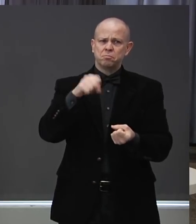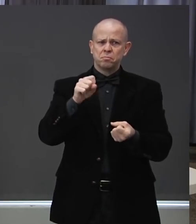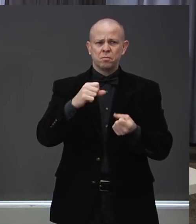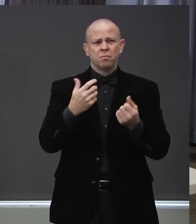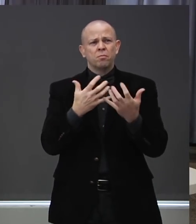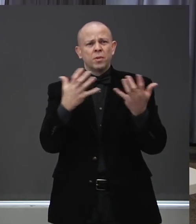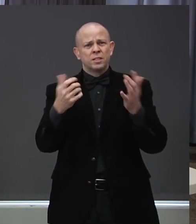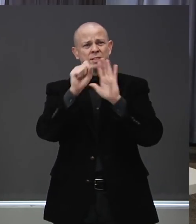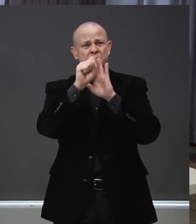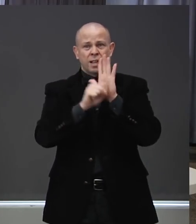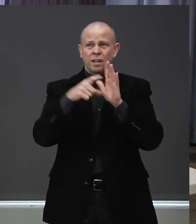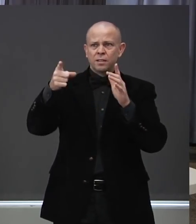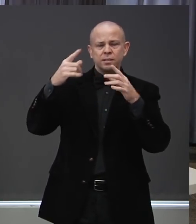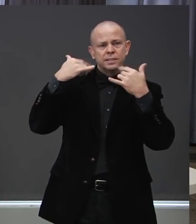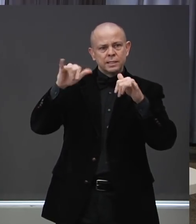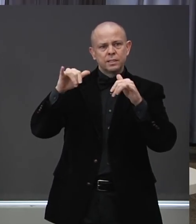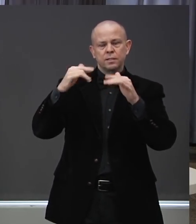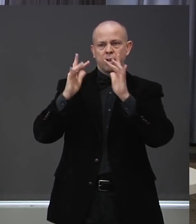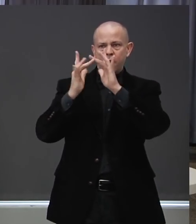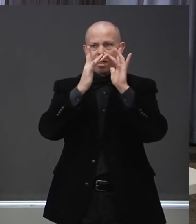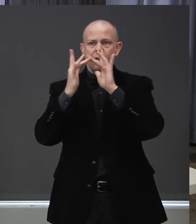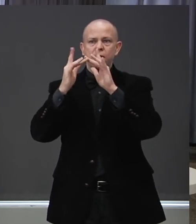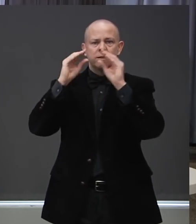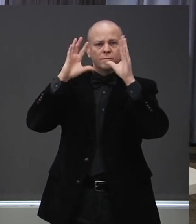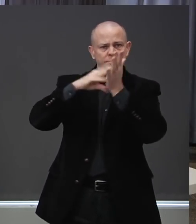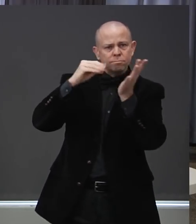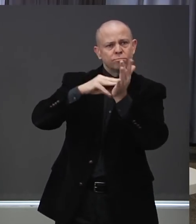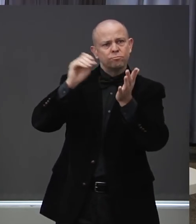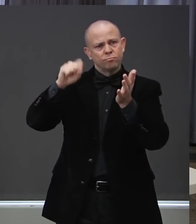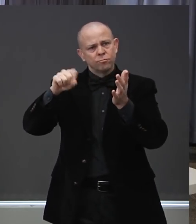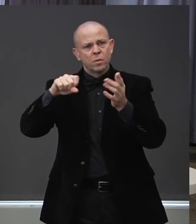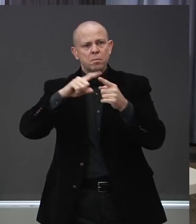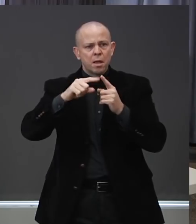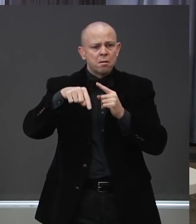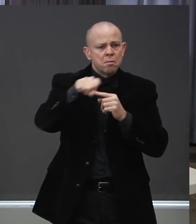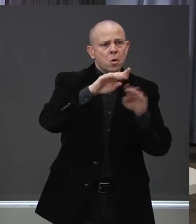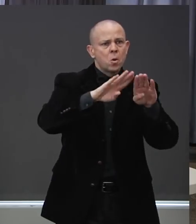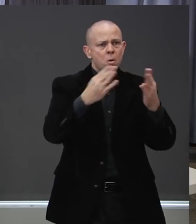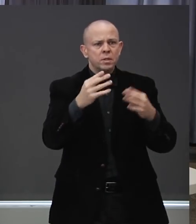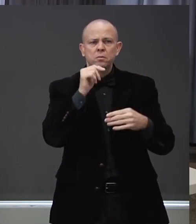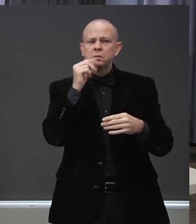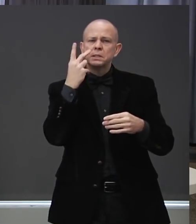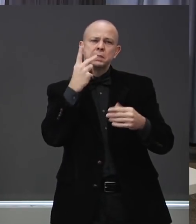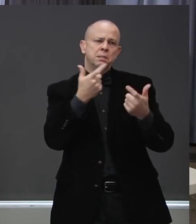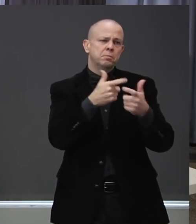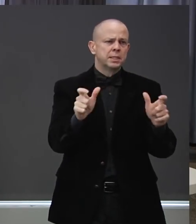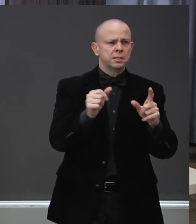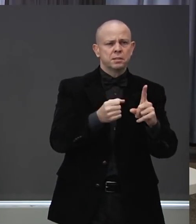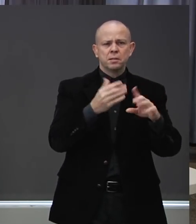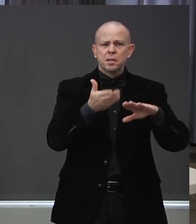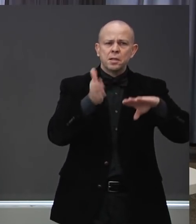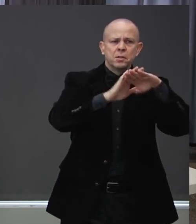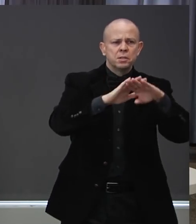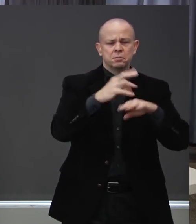remote learning for schools, that we're not going to see a significant increase in spread from these